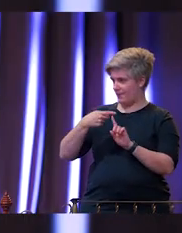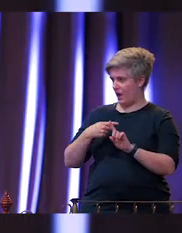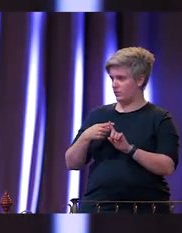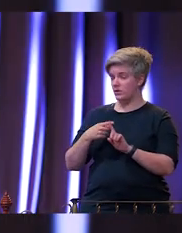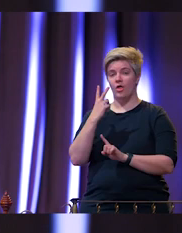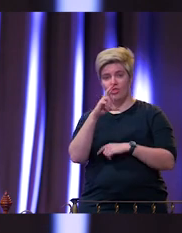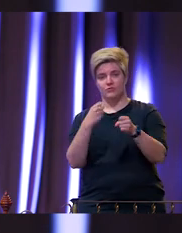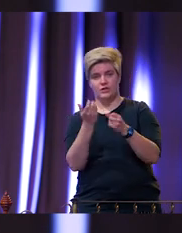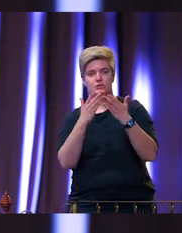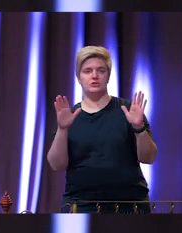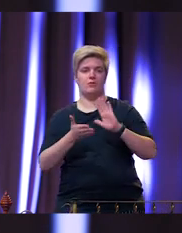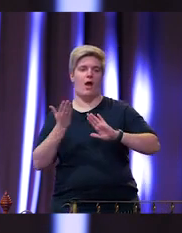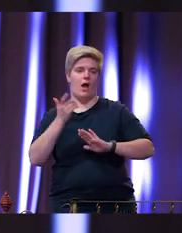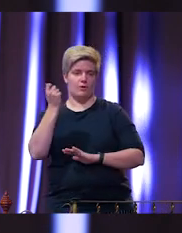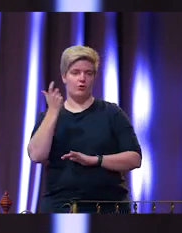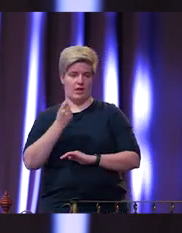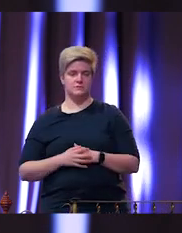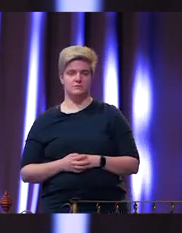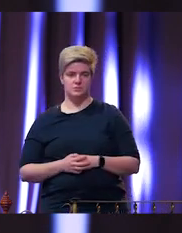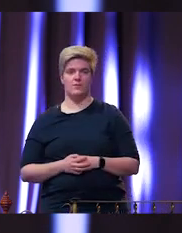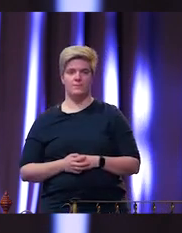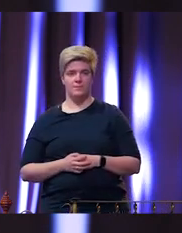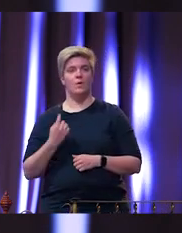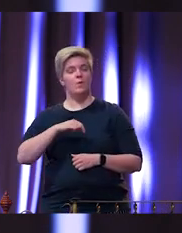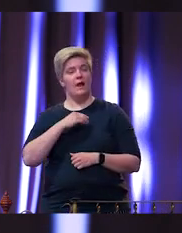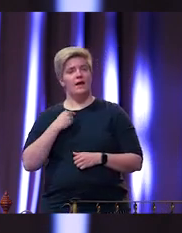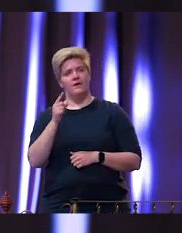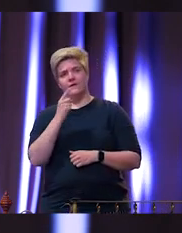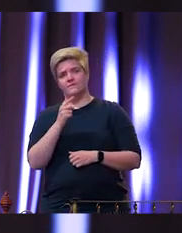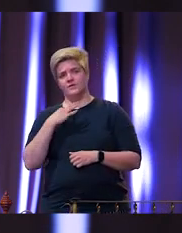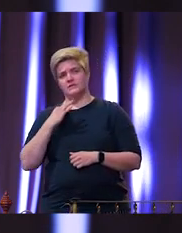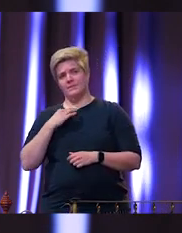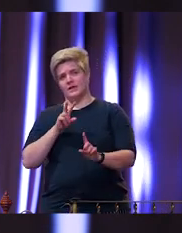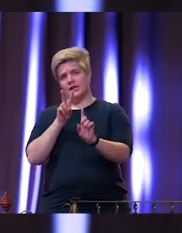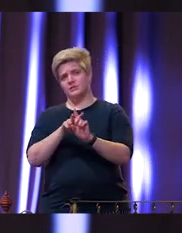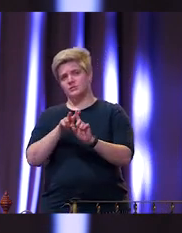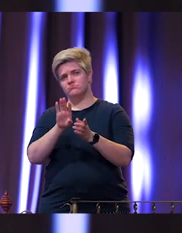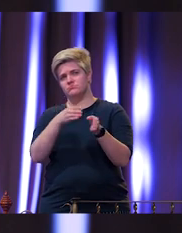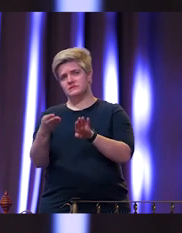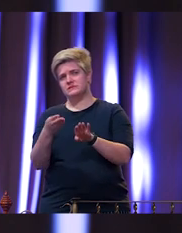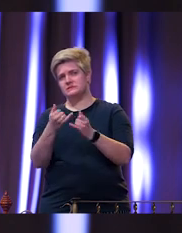general operating grants. So we had our first application deadline February, right?